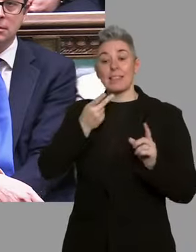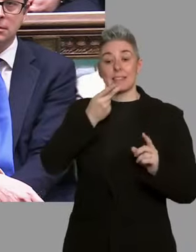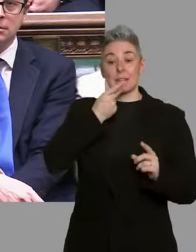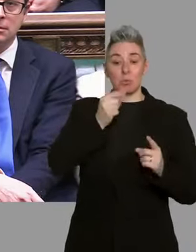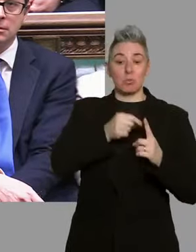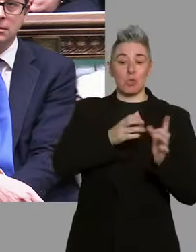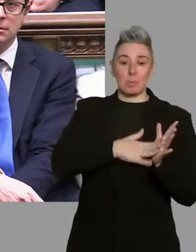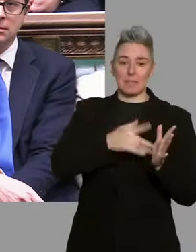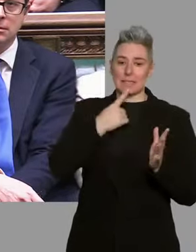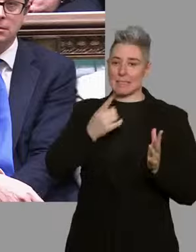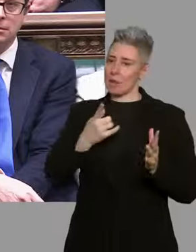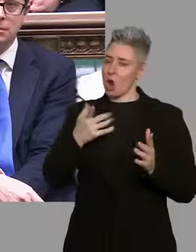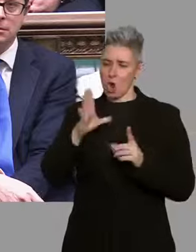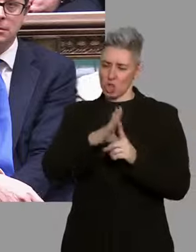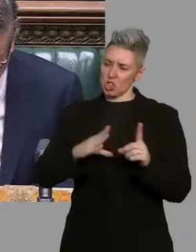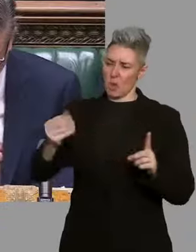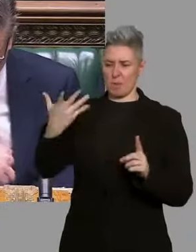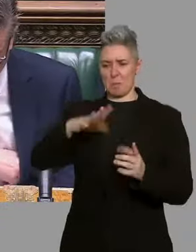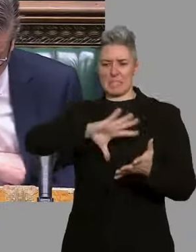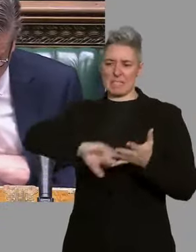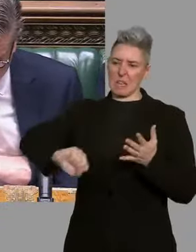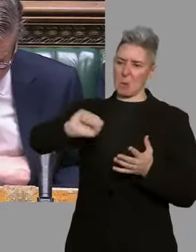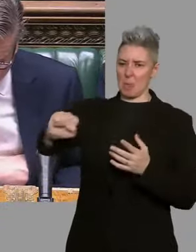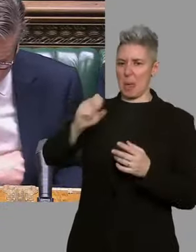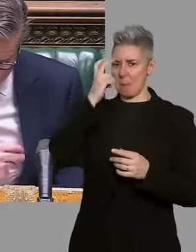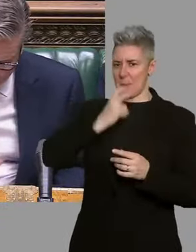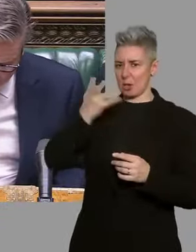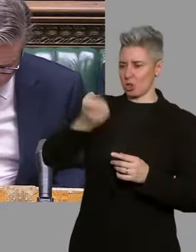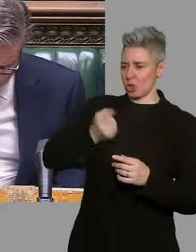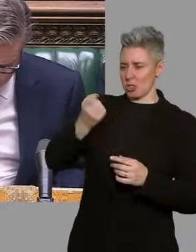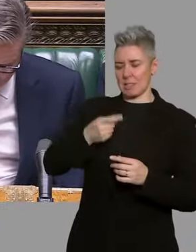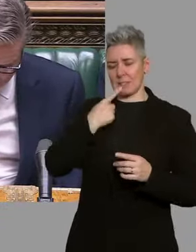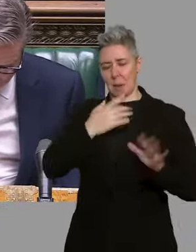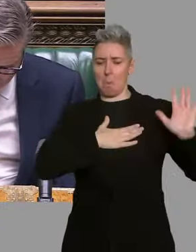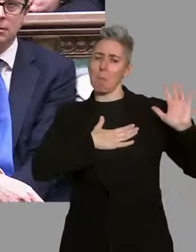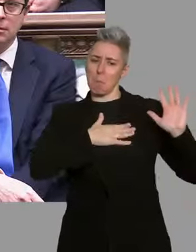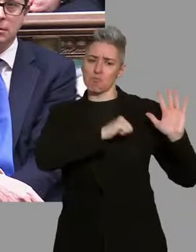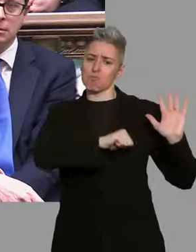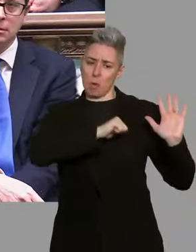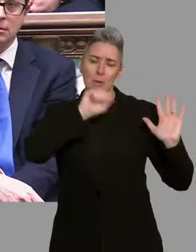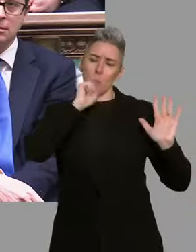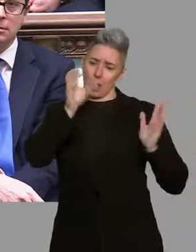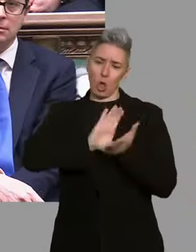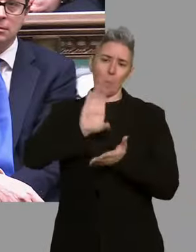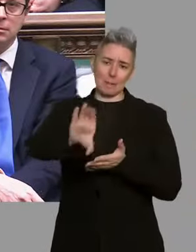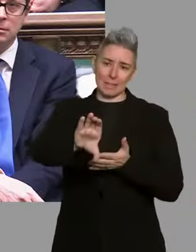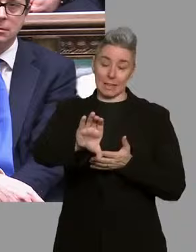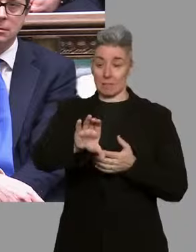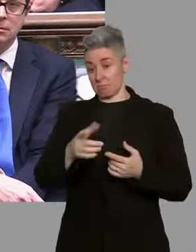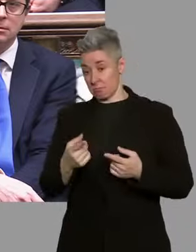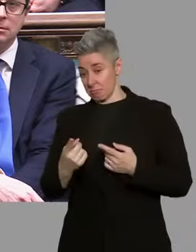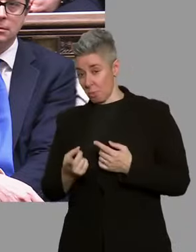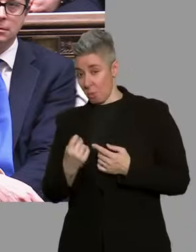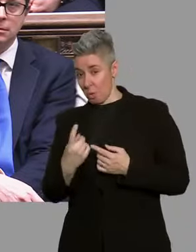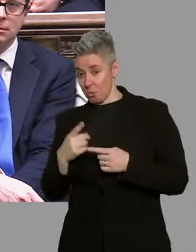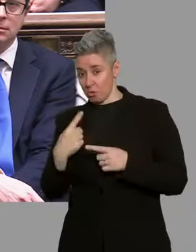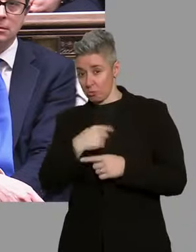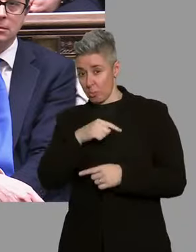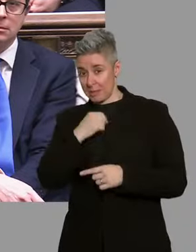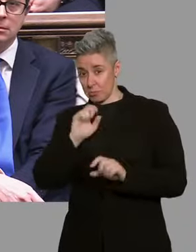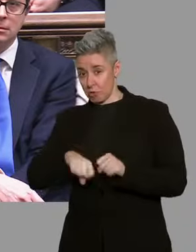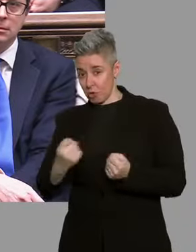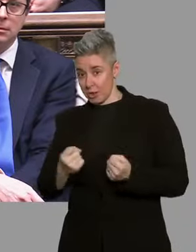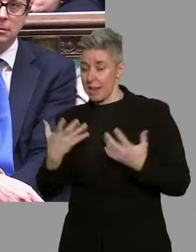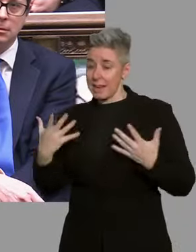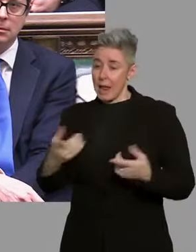to compensate them in full. Another broken promise. Now they admit we were right all along. But let's